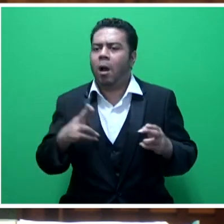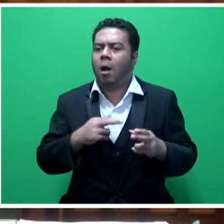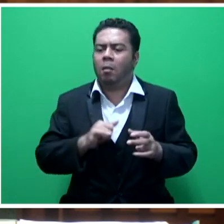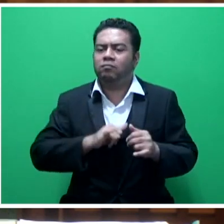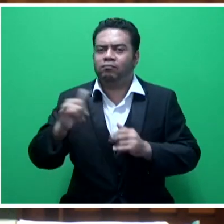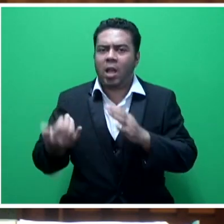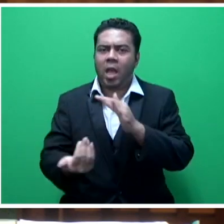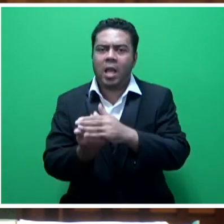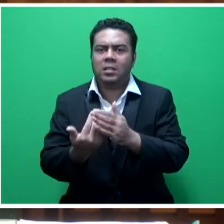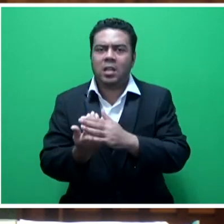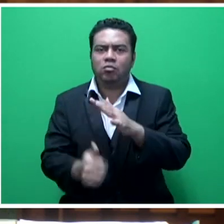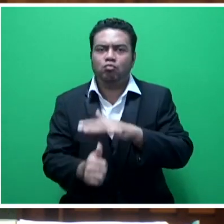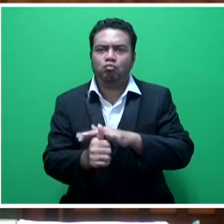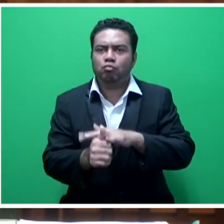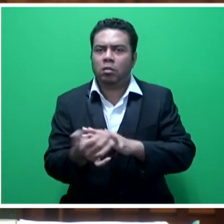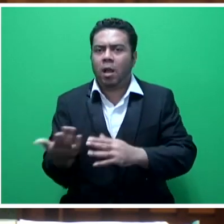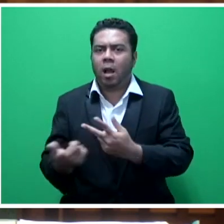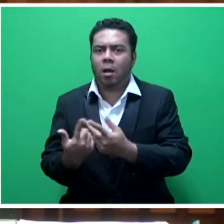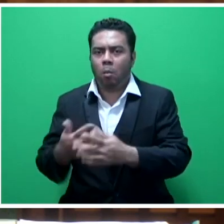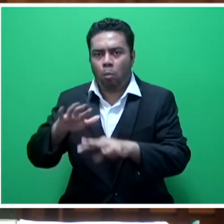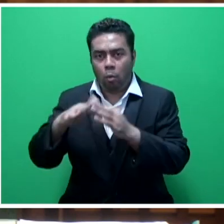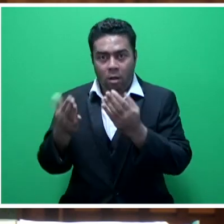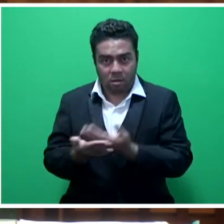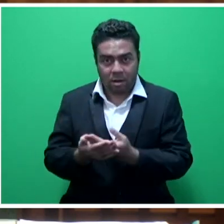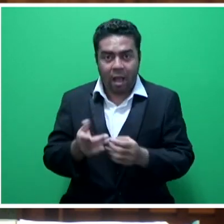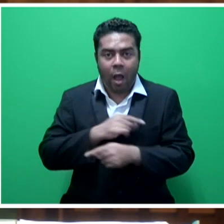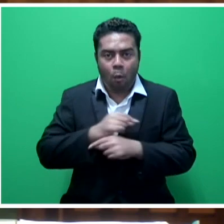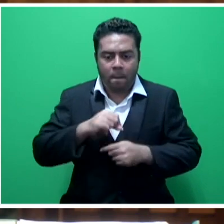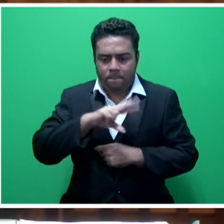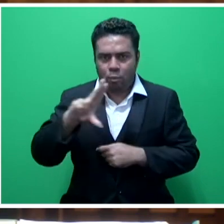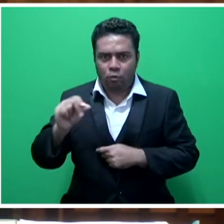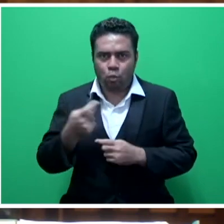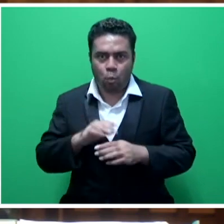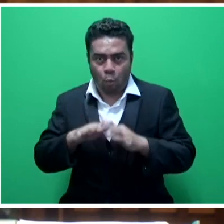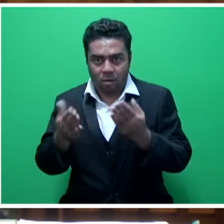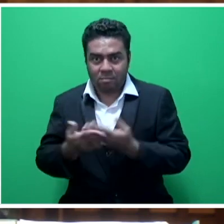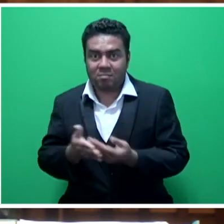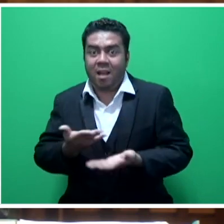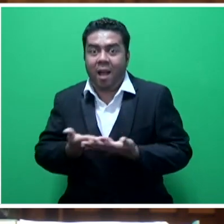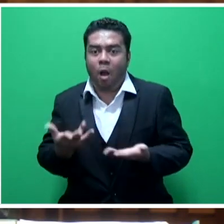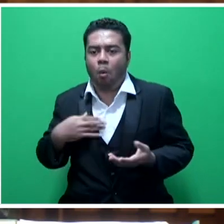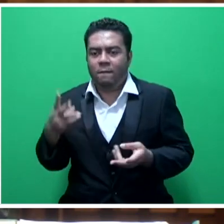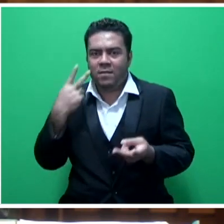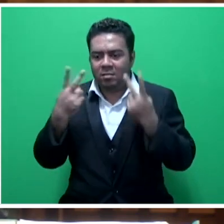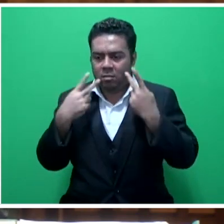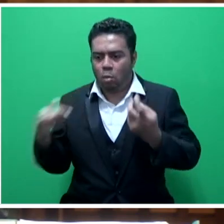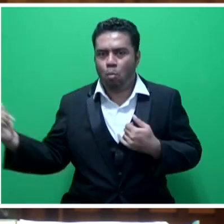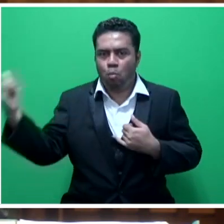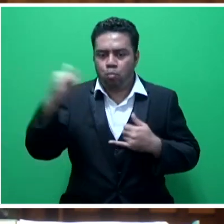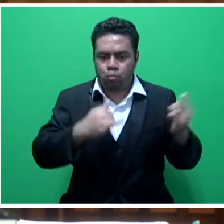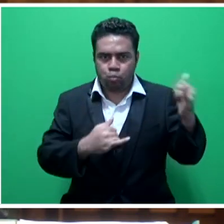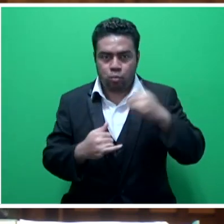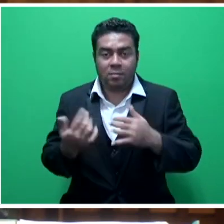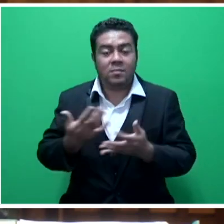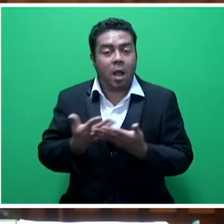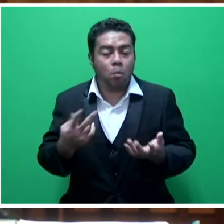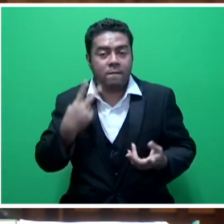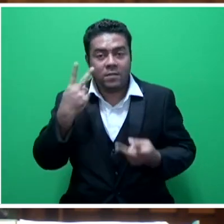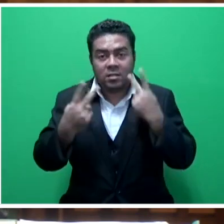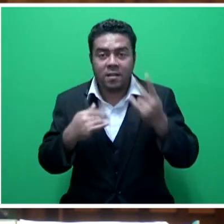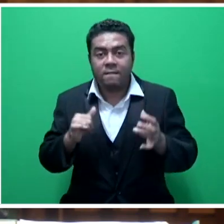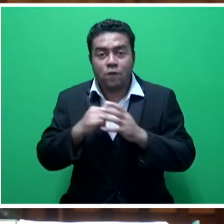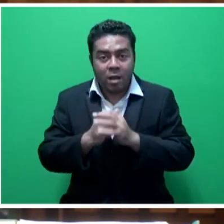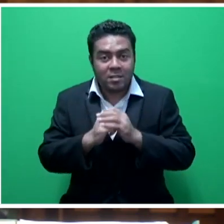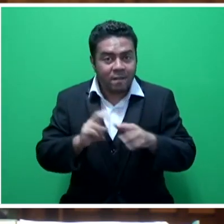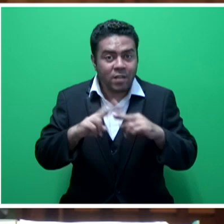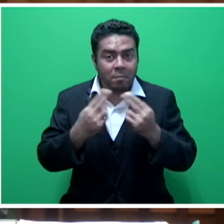Airways means for Fijians. Our bridge to the world. It is how visitors come to us. It is how we visit friends and families and relatives in